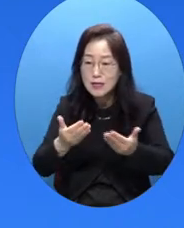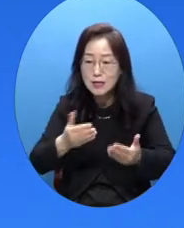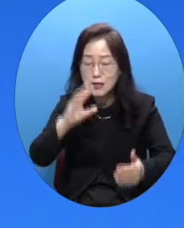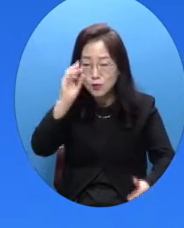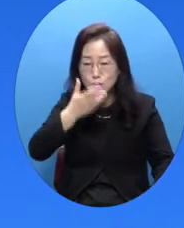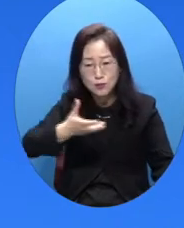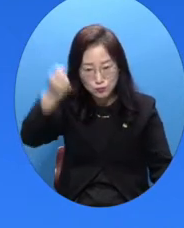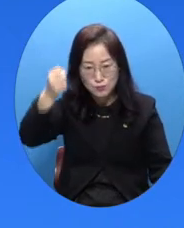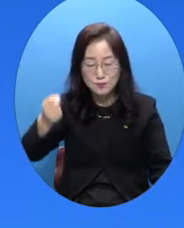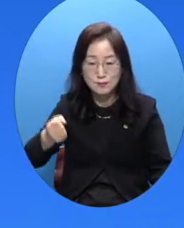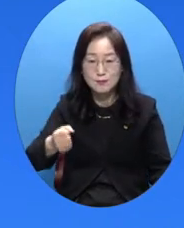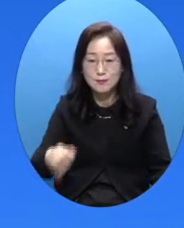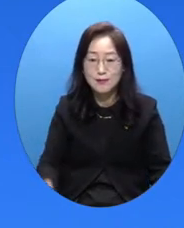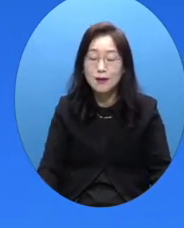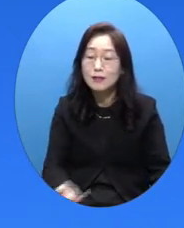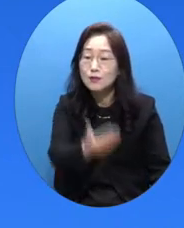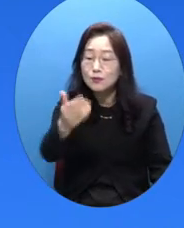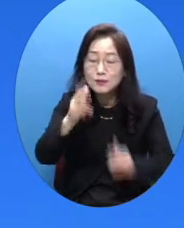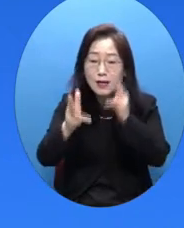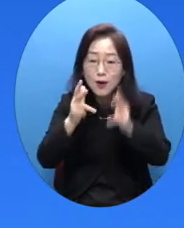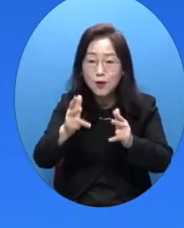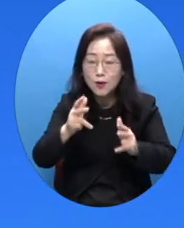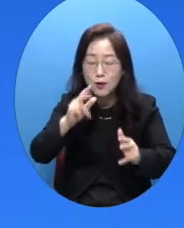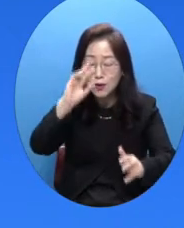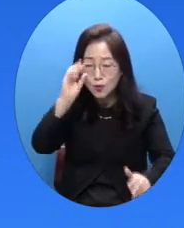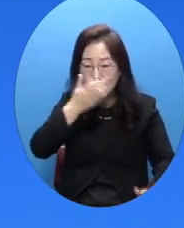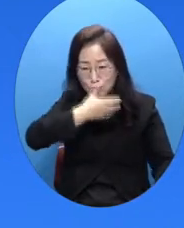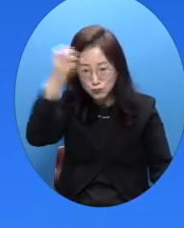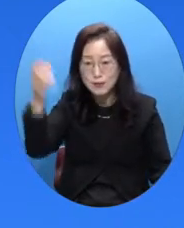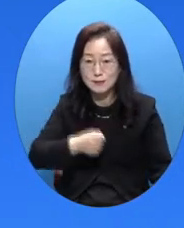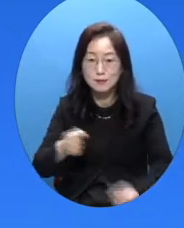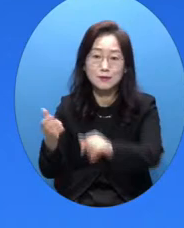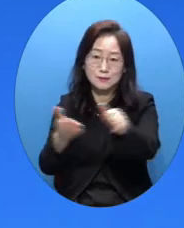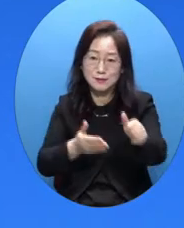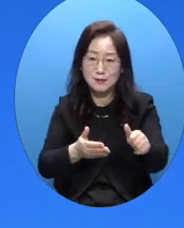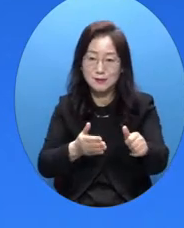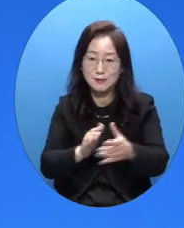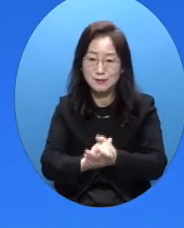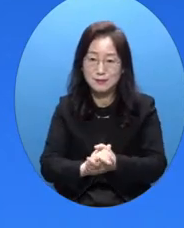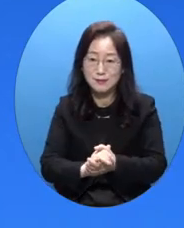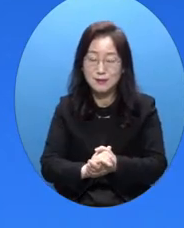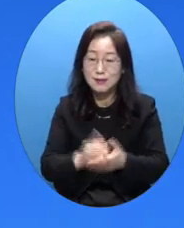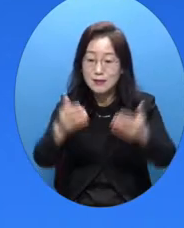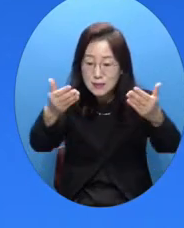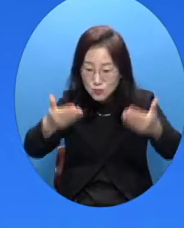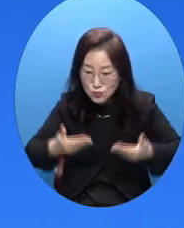I hope that you will teach your children to embrace dreams